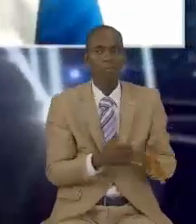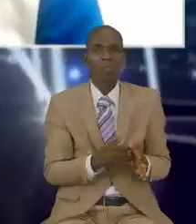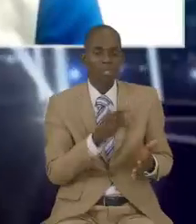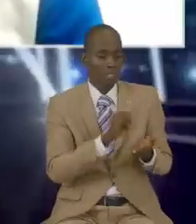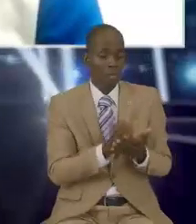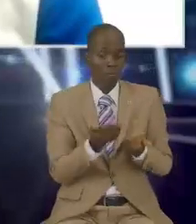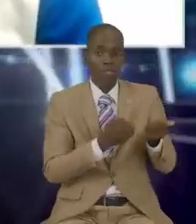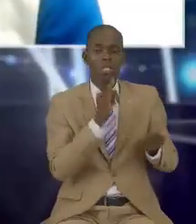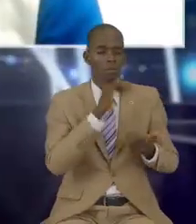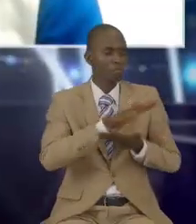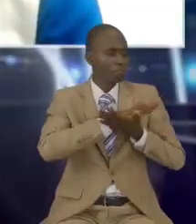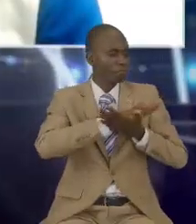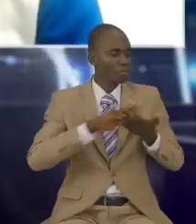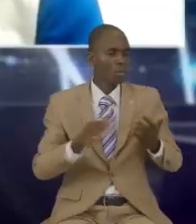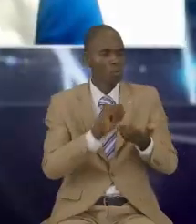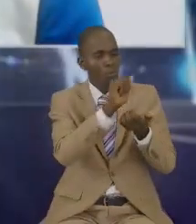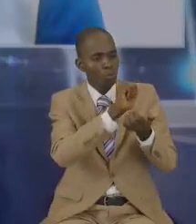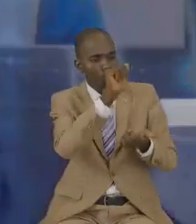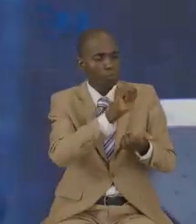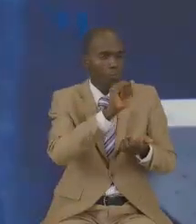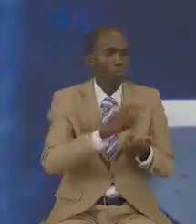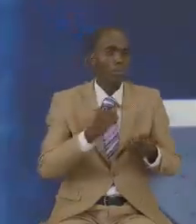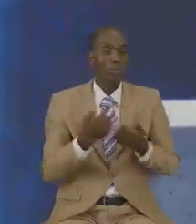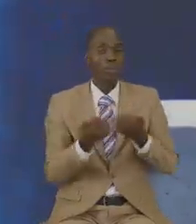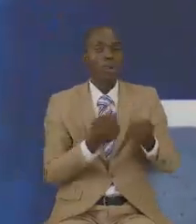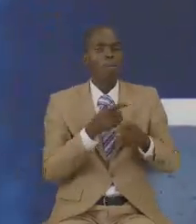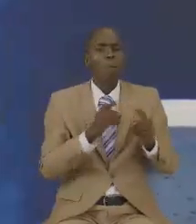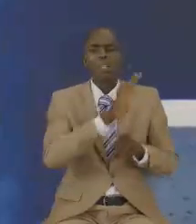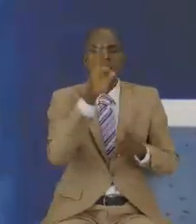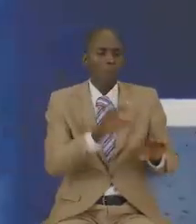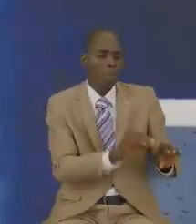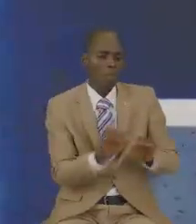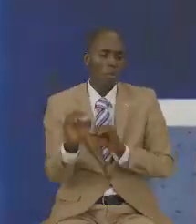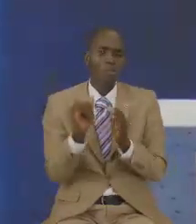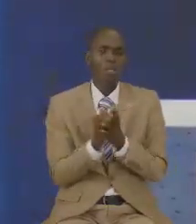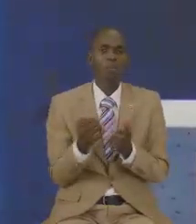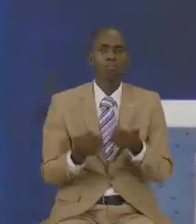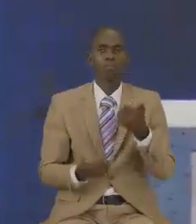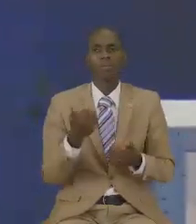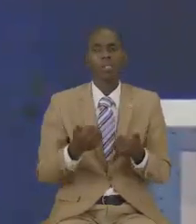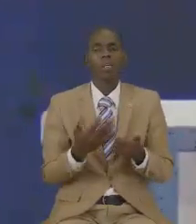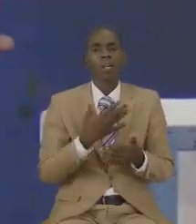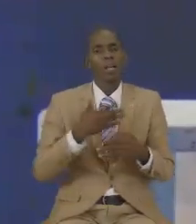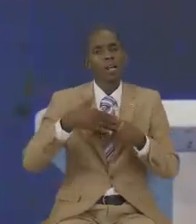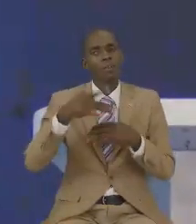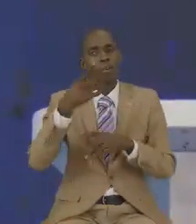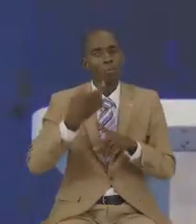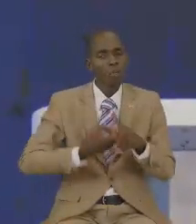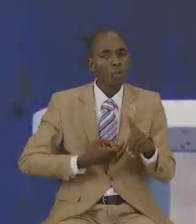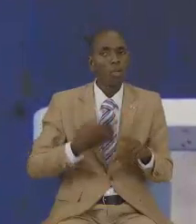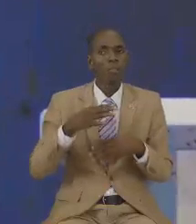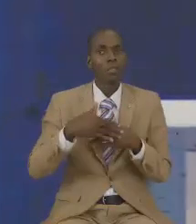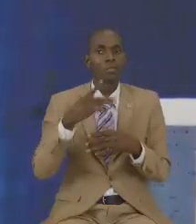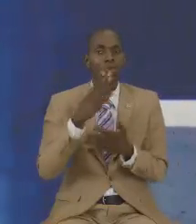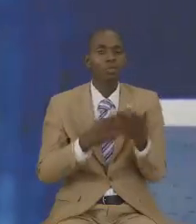and everything is sparkling, but he doesn't drive the car. And then after some months, even after some years, because